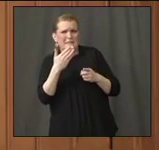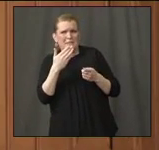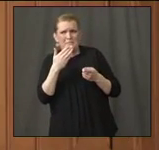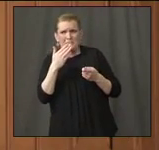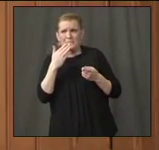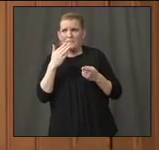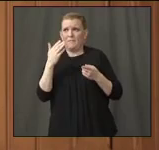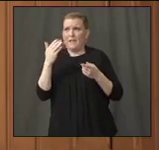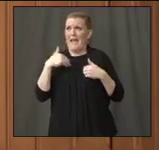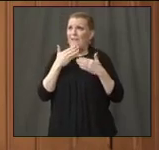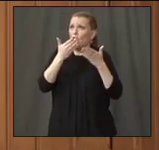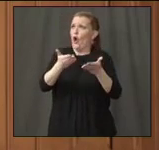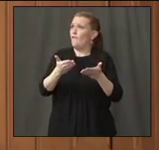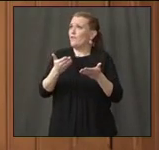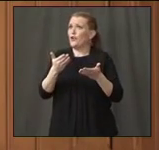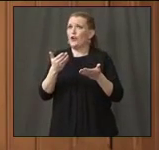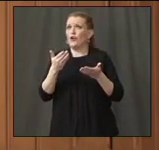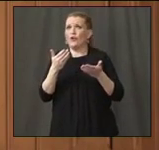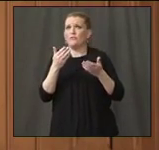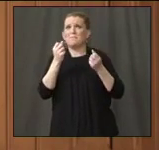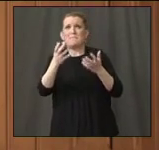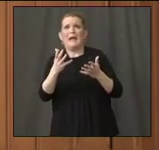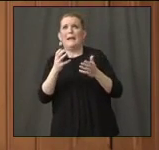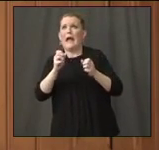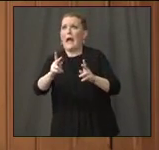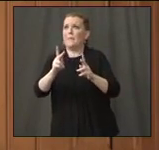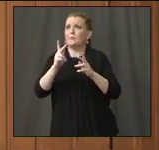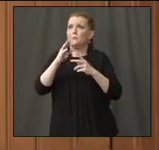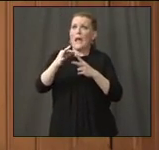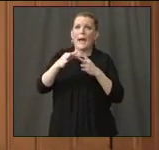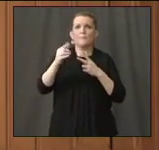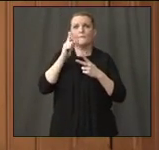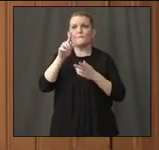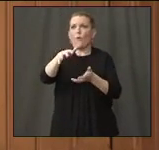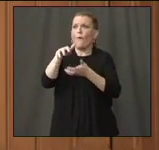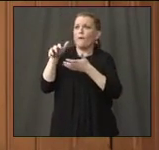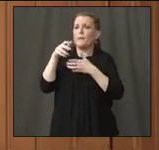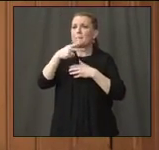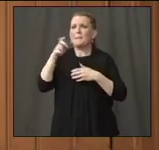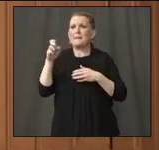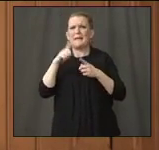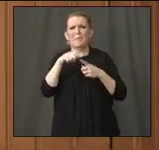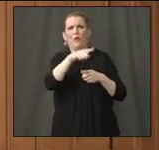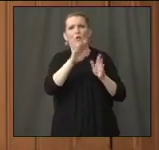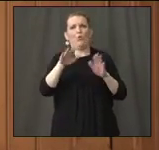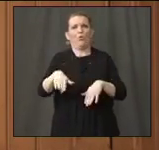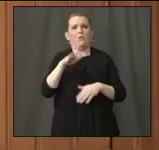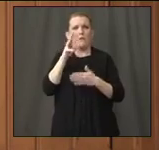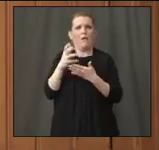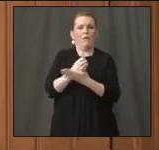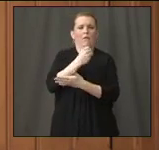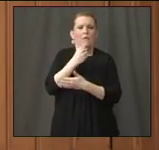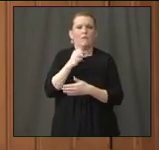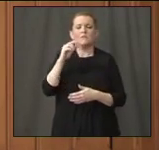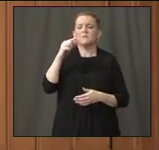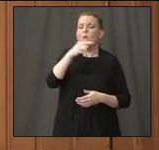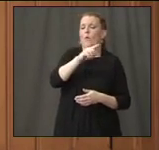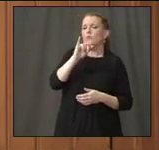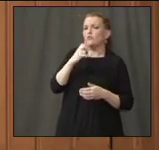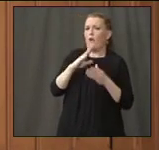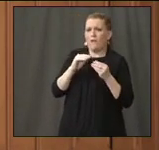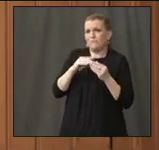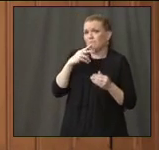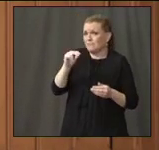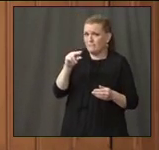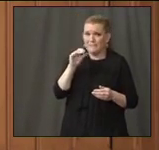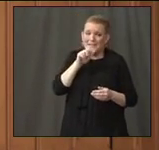We have done that. We also have some organizations and individuals in Connecticut that we've worked with to front money on